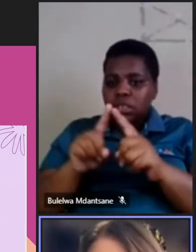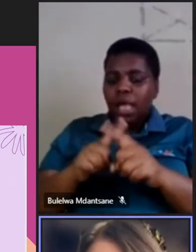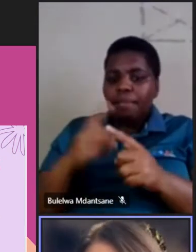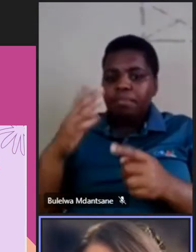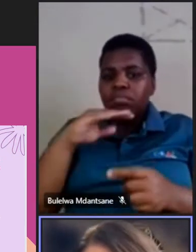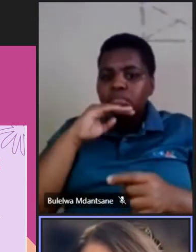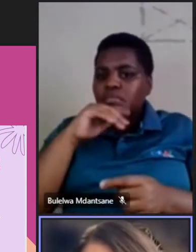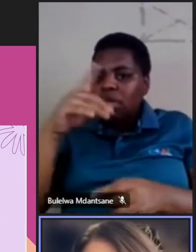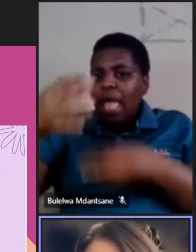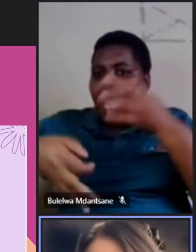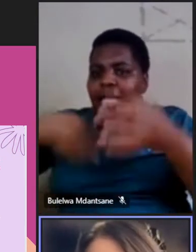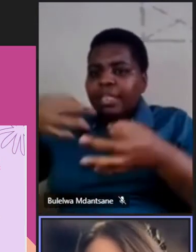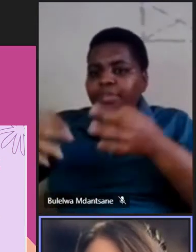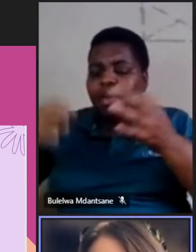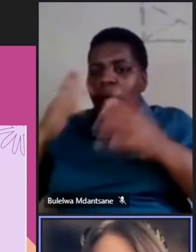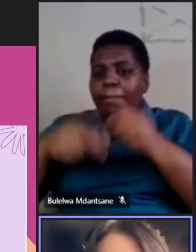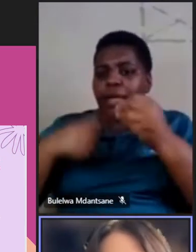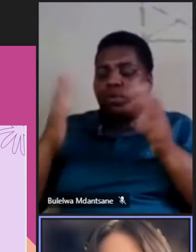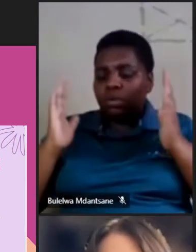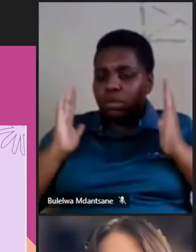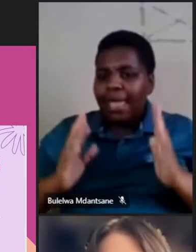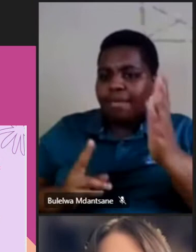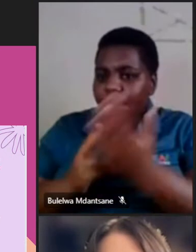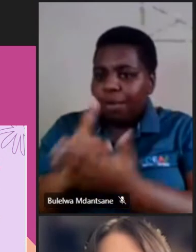specifically contraceptive rights that everyone has.